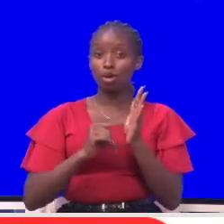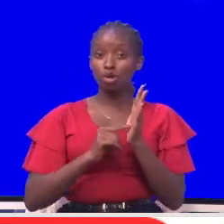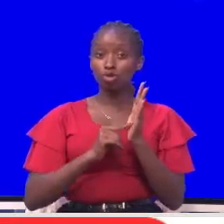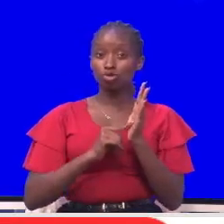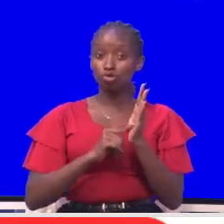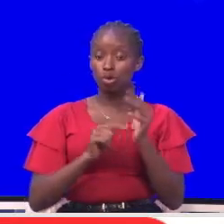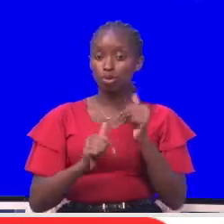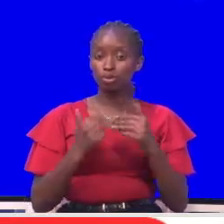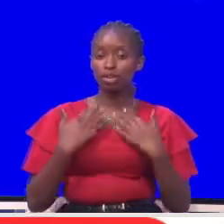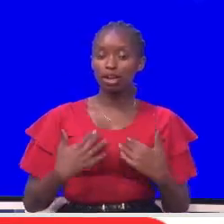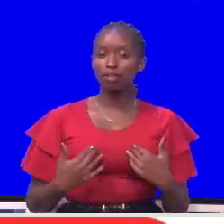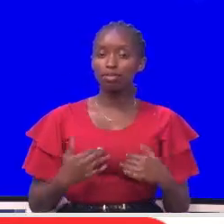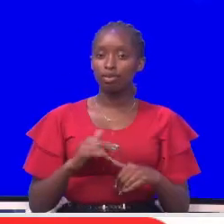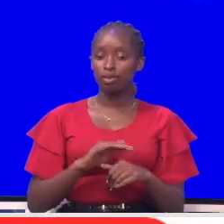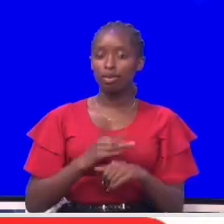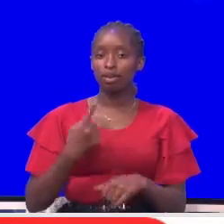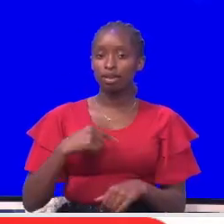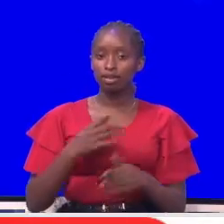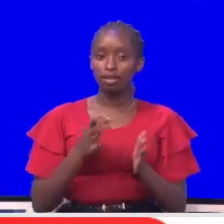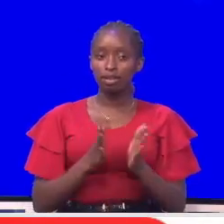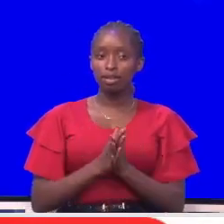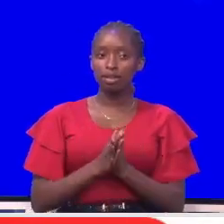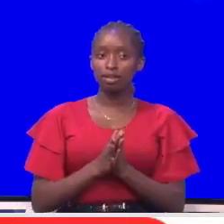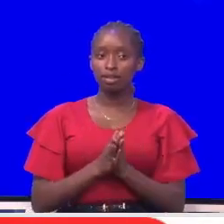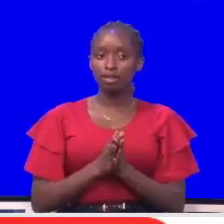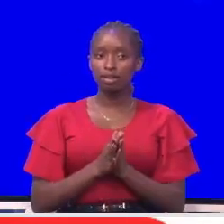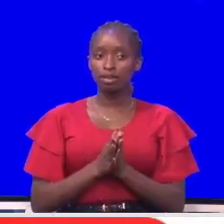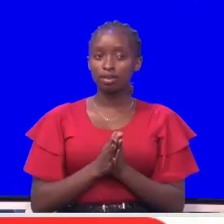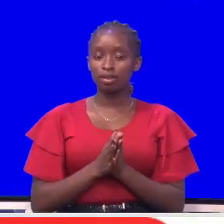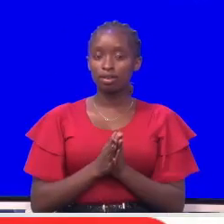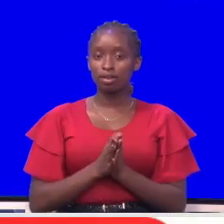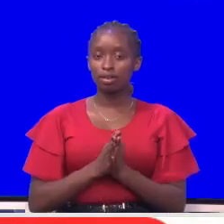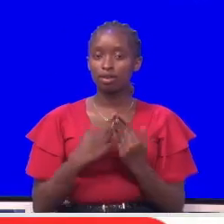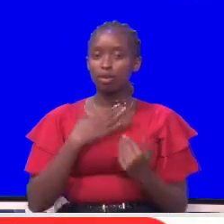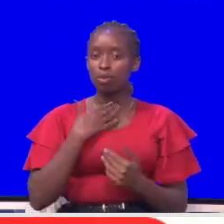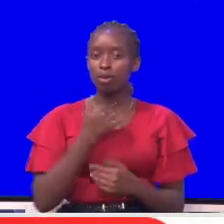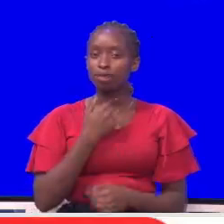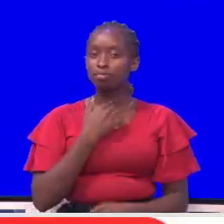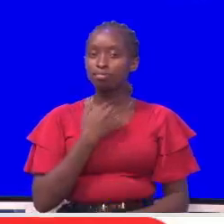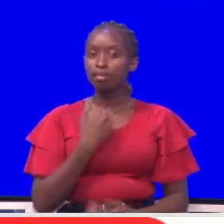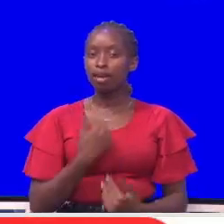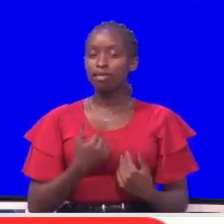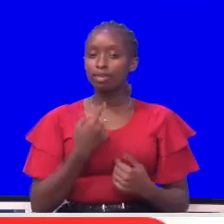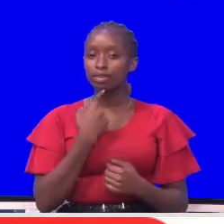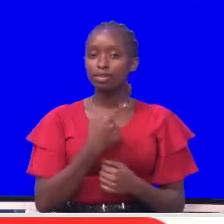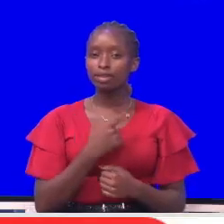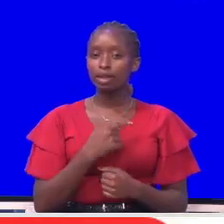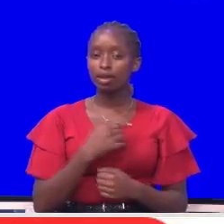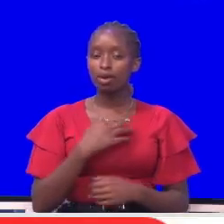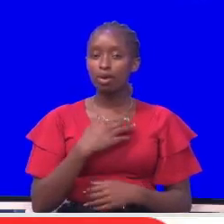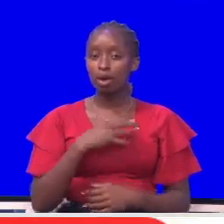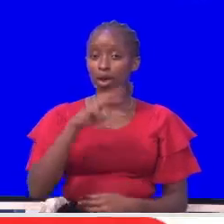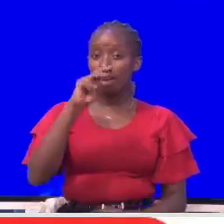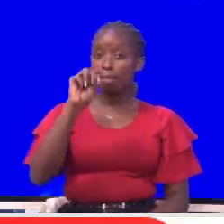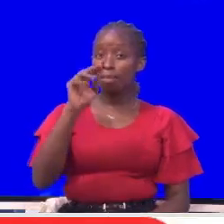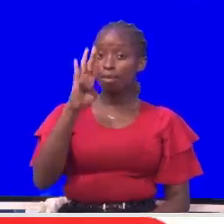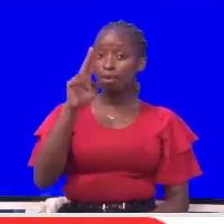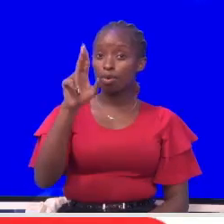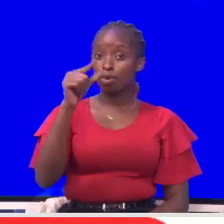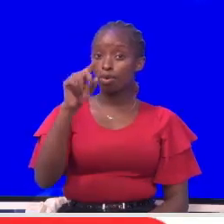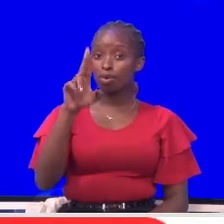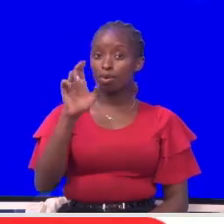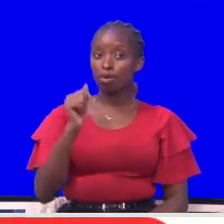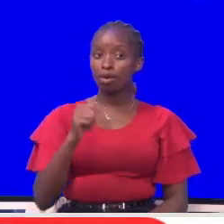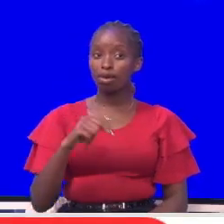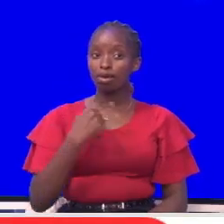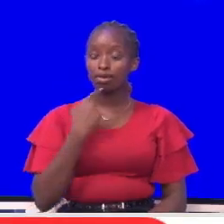Mungao, Mam Linda, Madam Lillian, Mr. Mbogwa, for trusting the other side. Now I was telling guys I'm now rebranding. I'm not